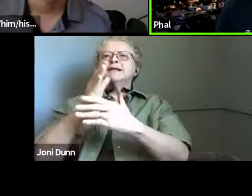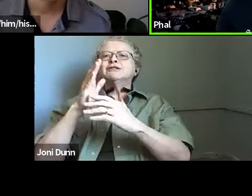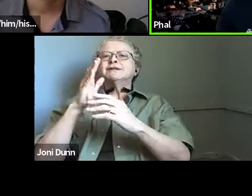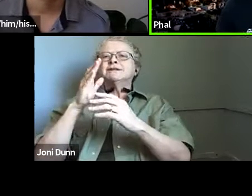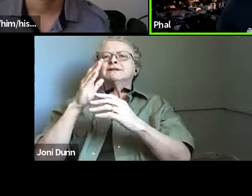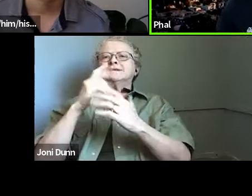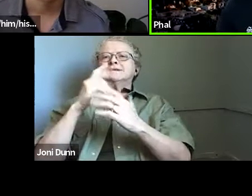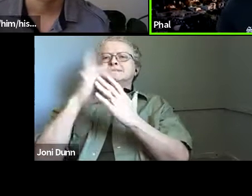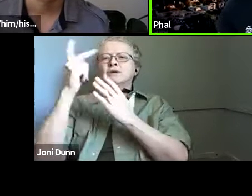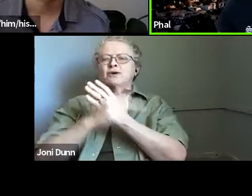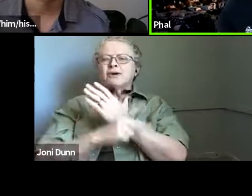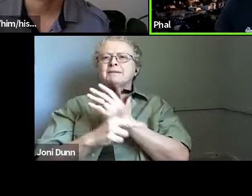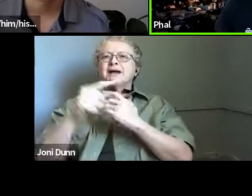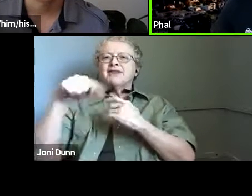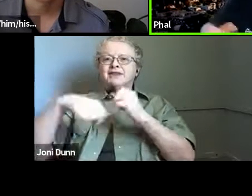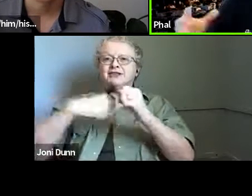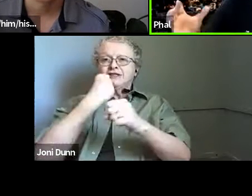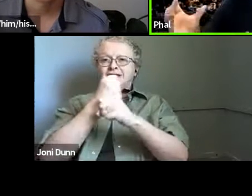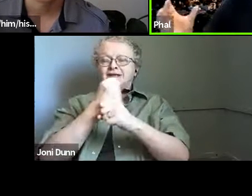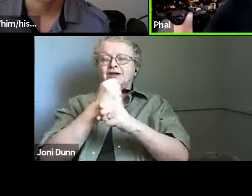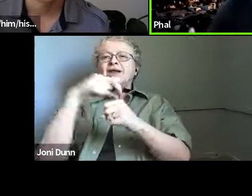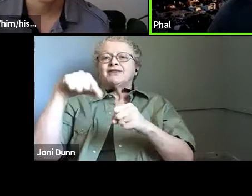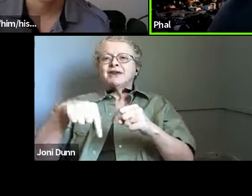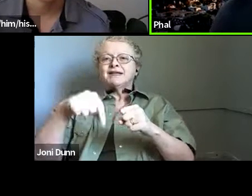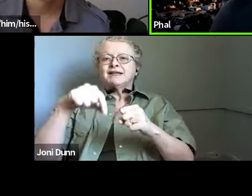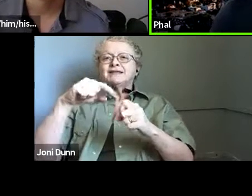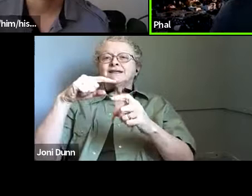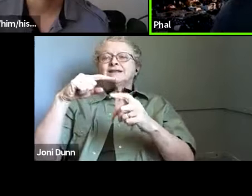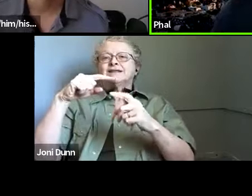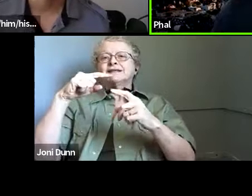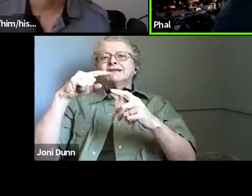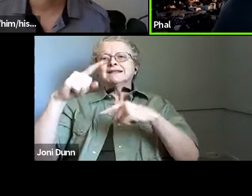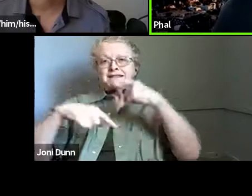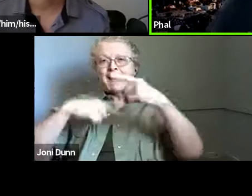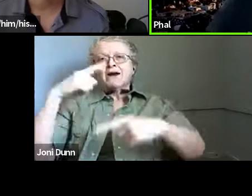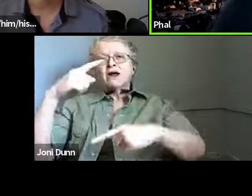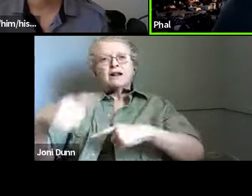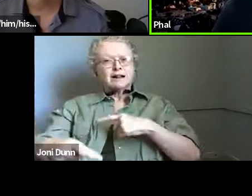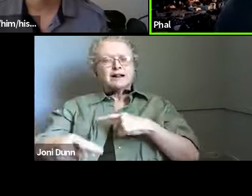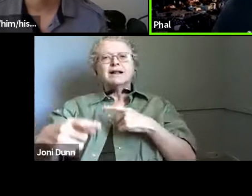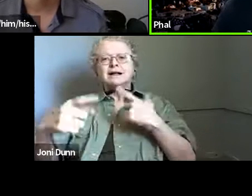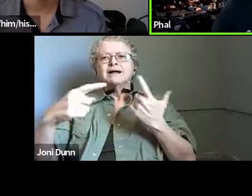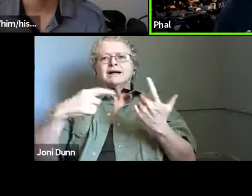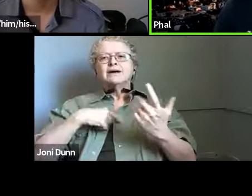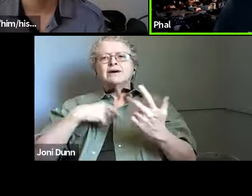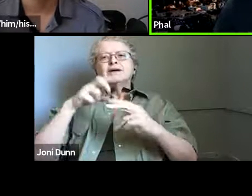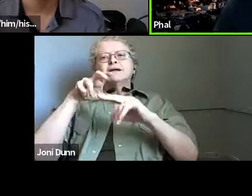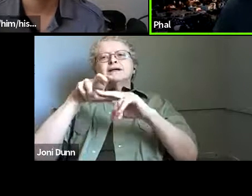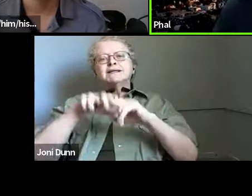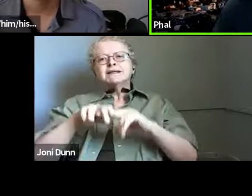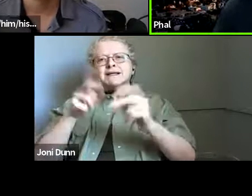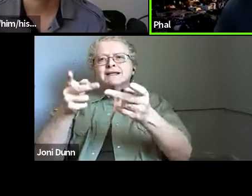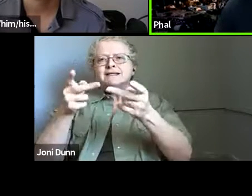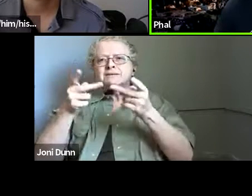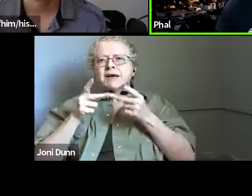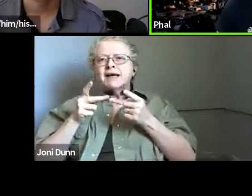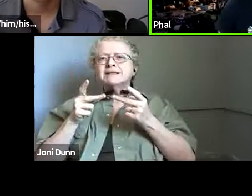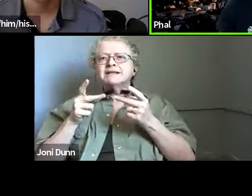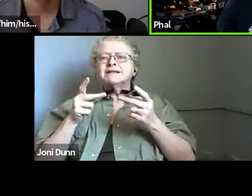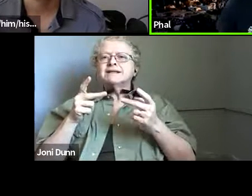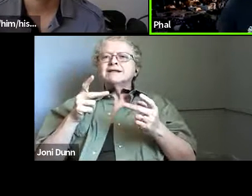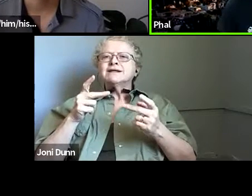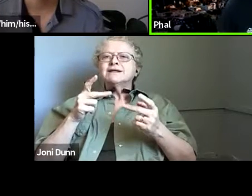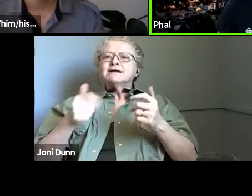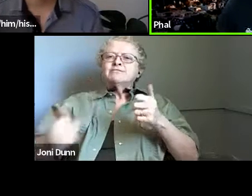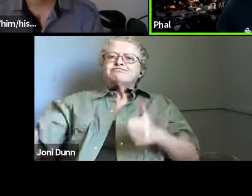And this year, or this cycle, there was a $30 million pot of money to go to the community. And, you know, I sit in this space and there's like chiefs of police and stuff there. And I'm there and